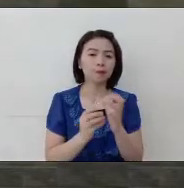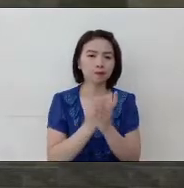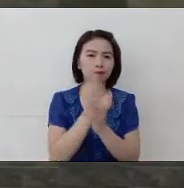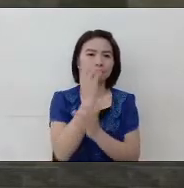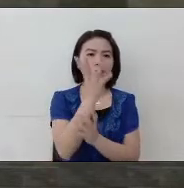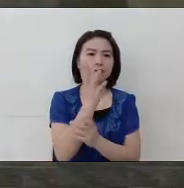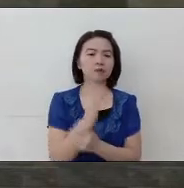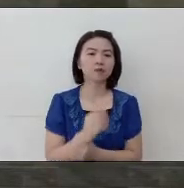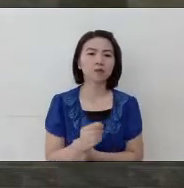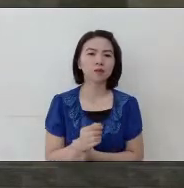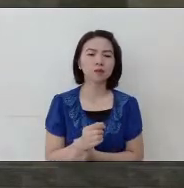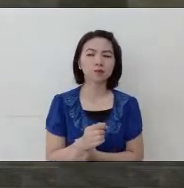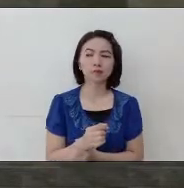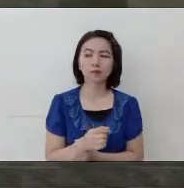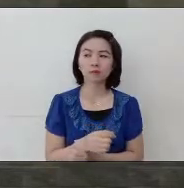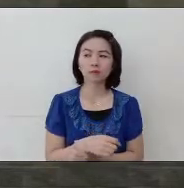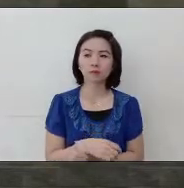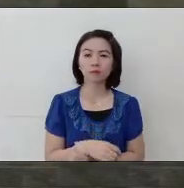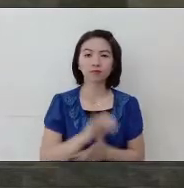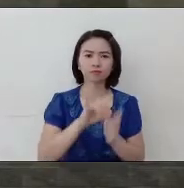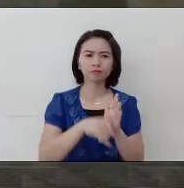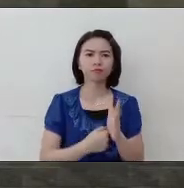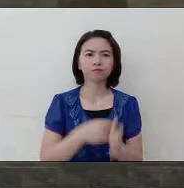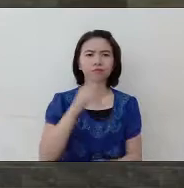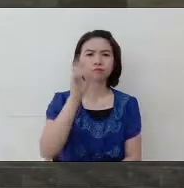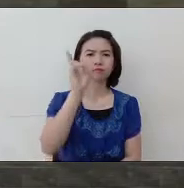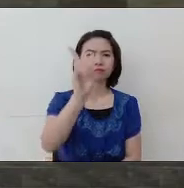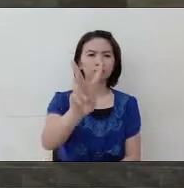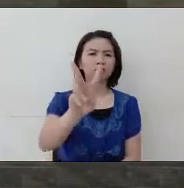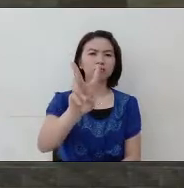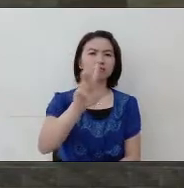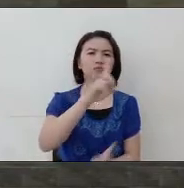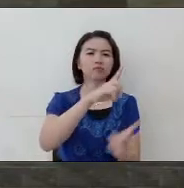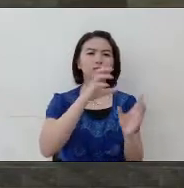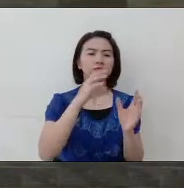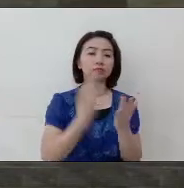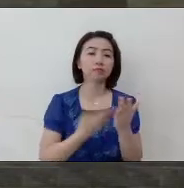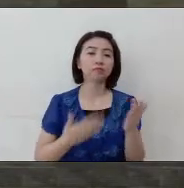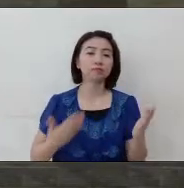Just two things. Do what you think.